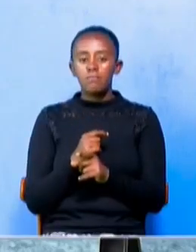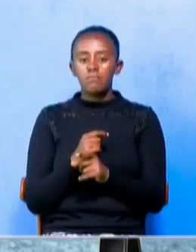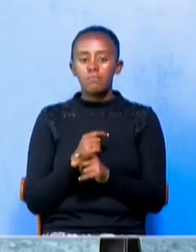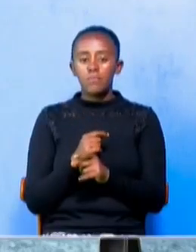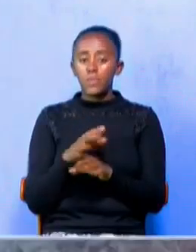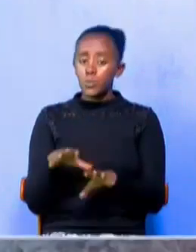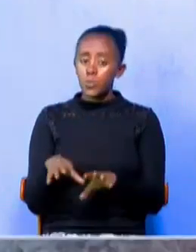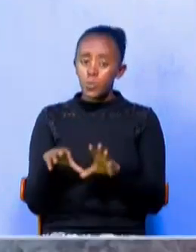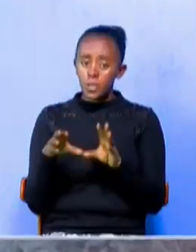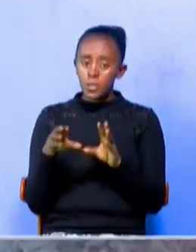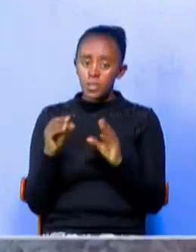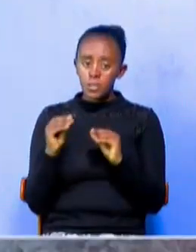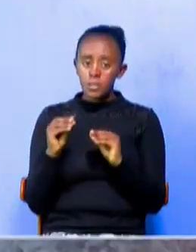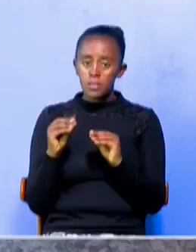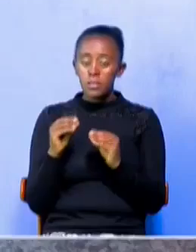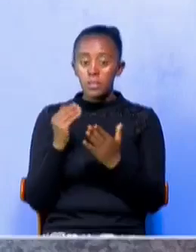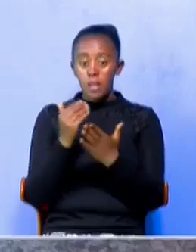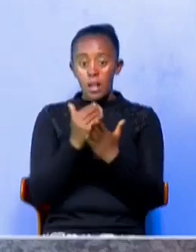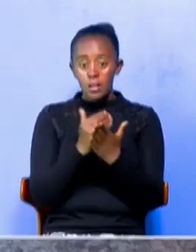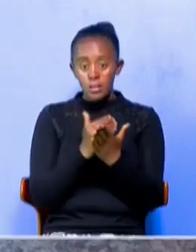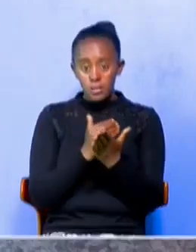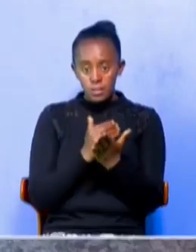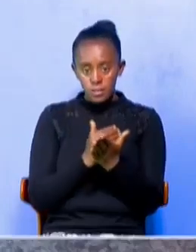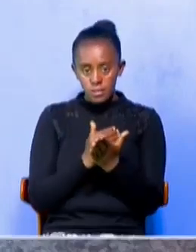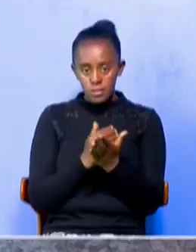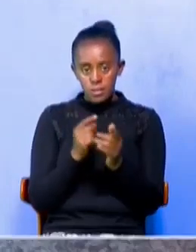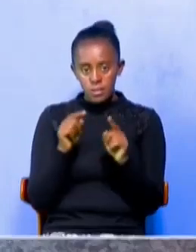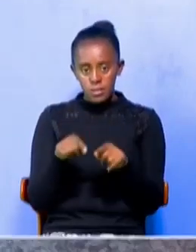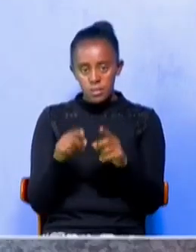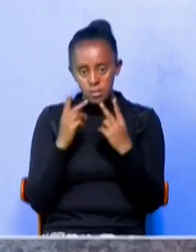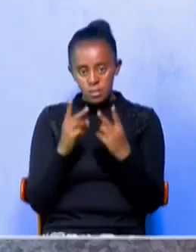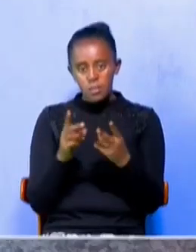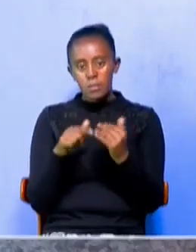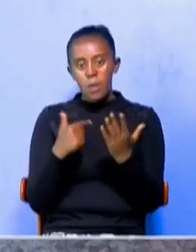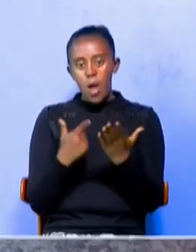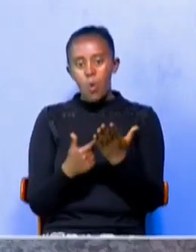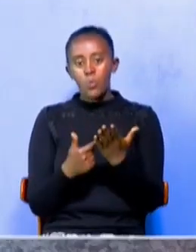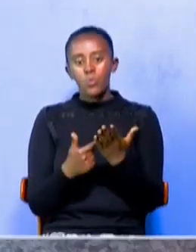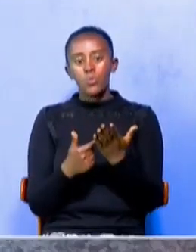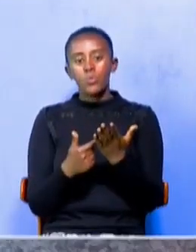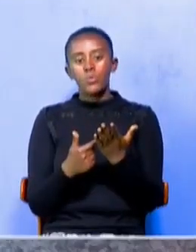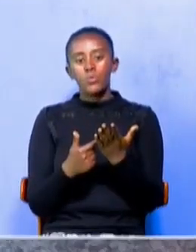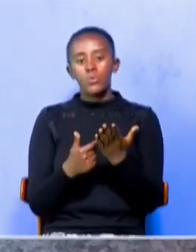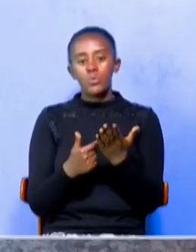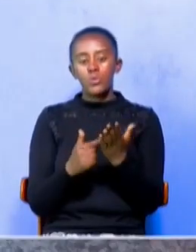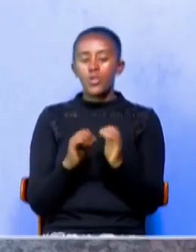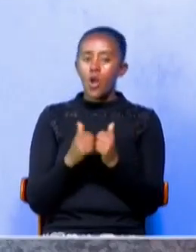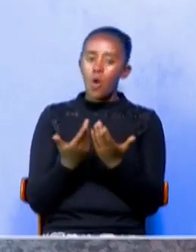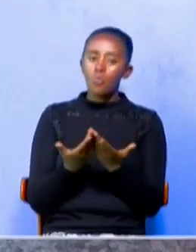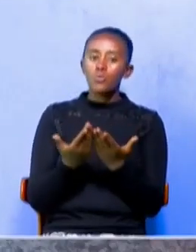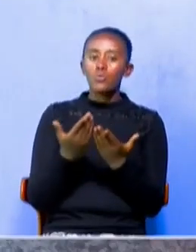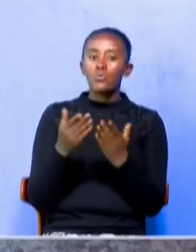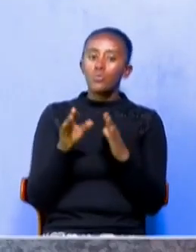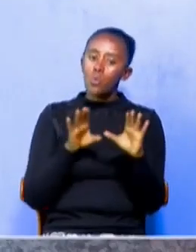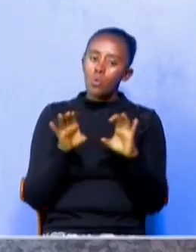Students, this is a lesson that we have seen so far about how to conduct